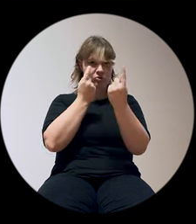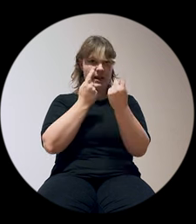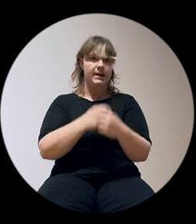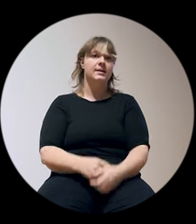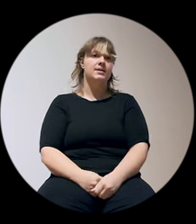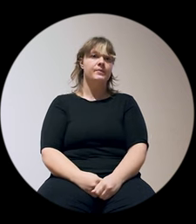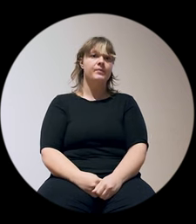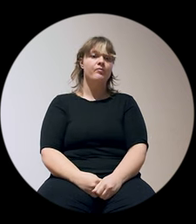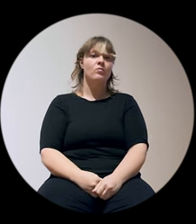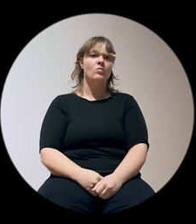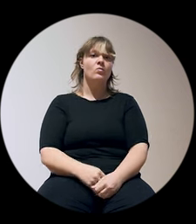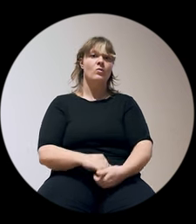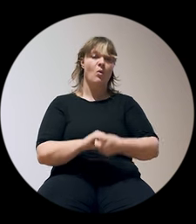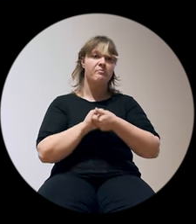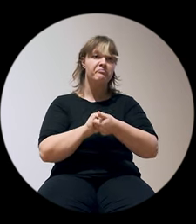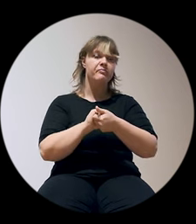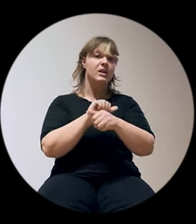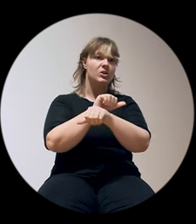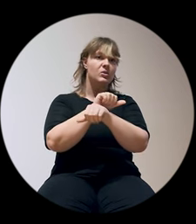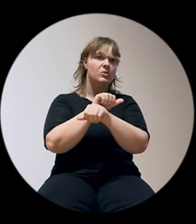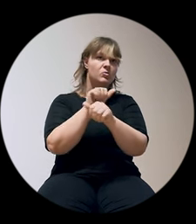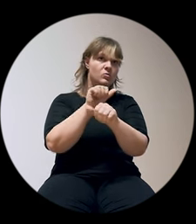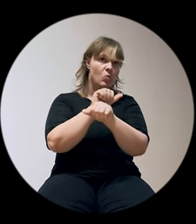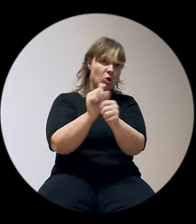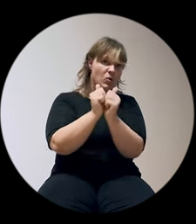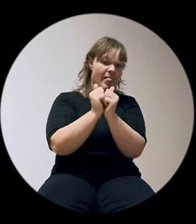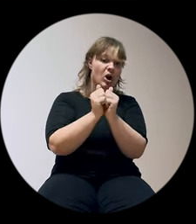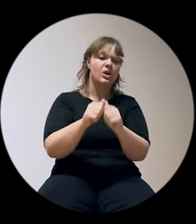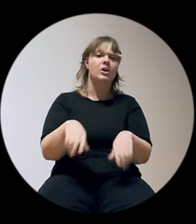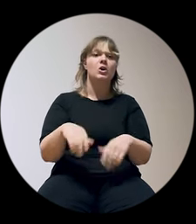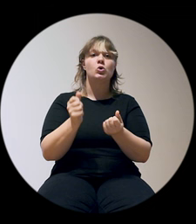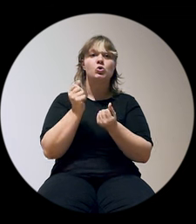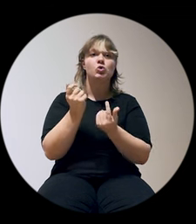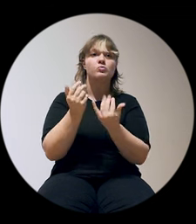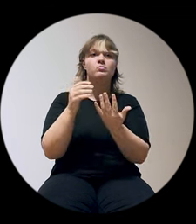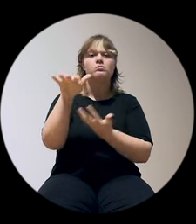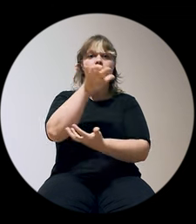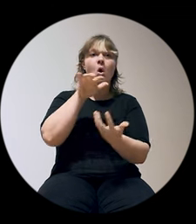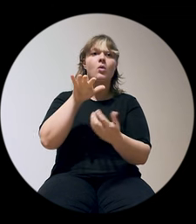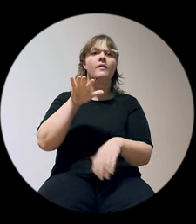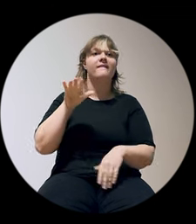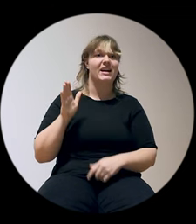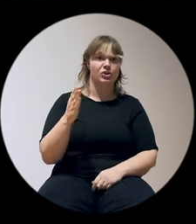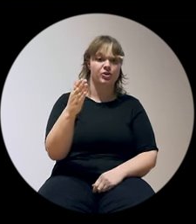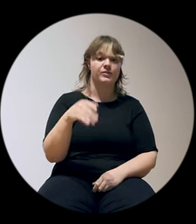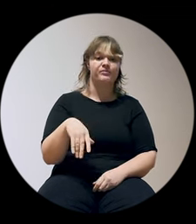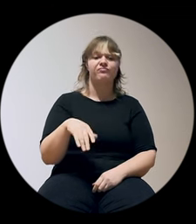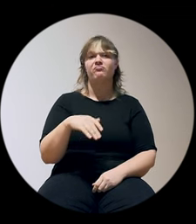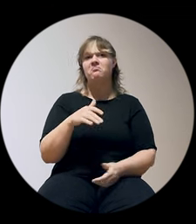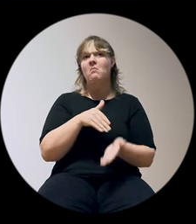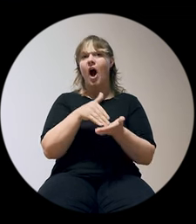We work together and smoke our fish, oftentimes as a